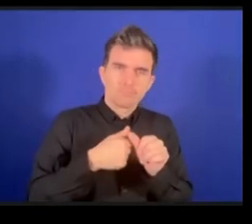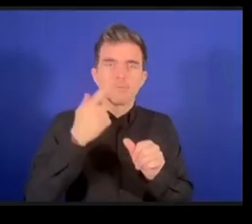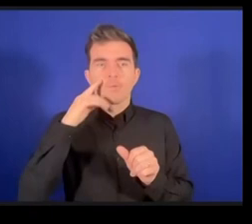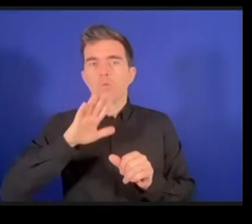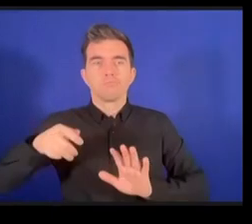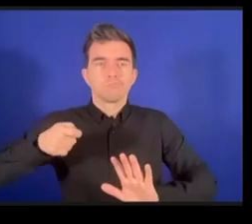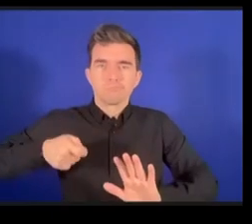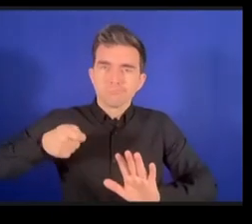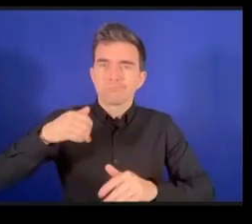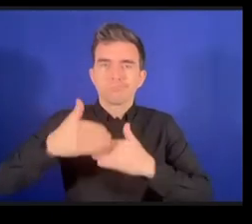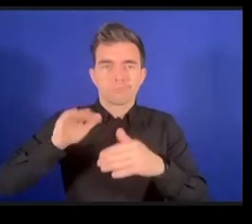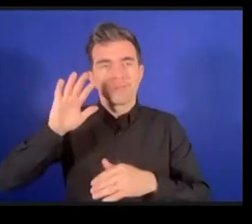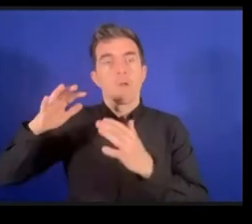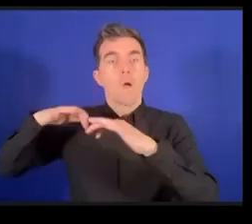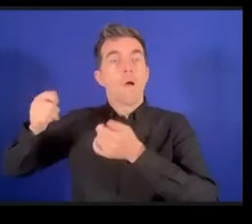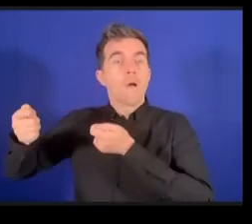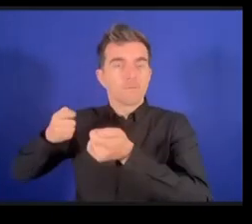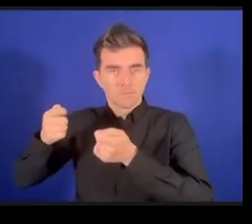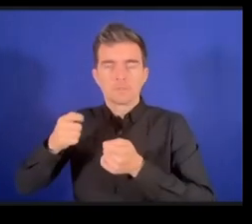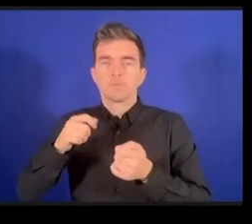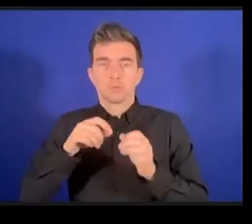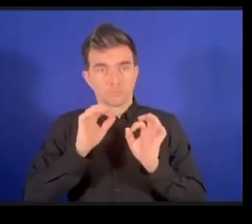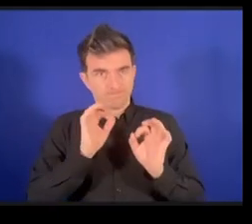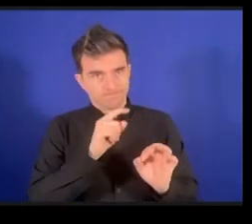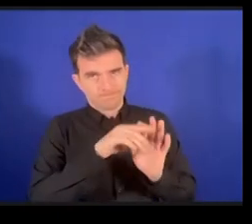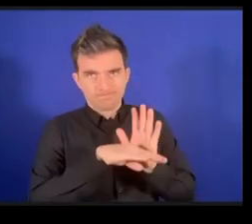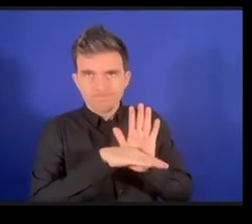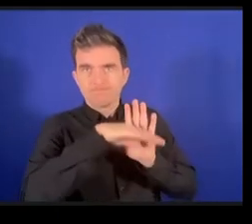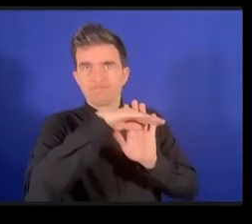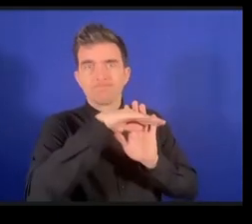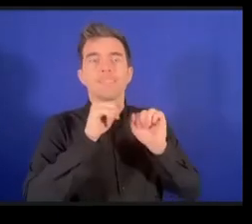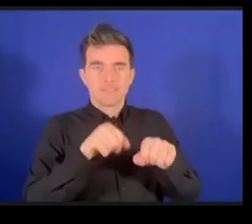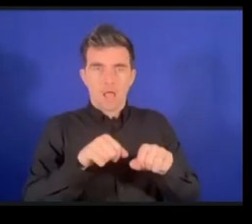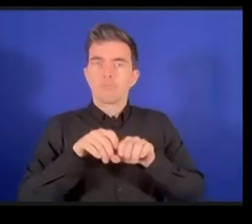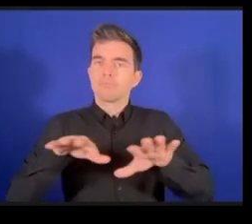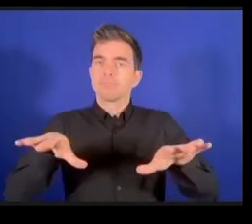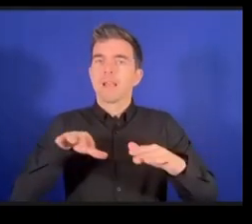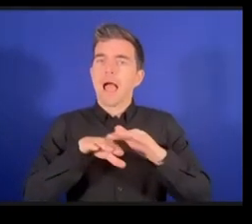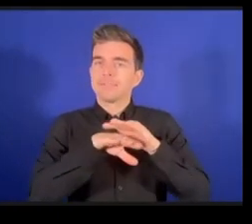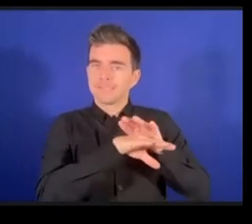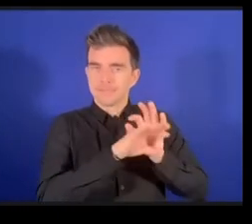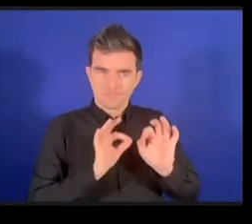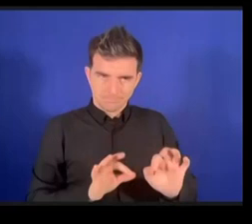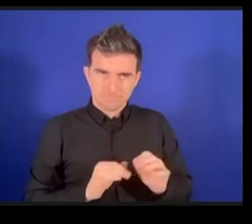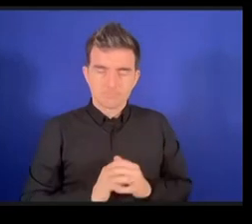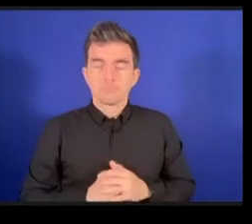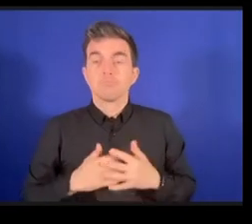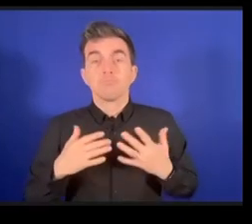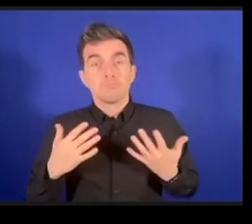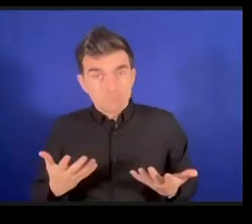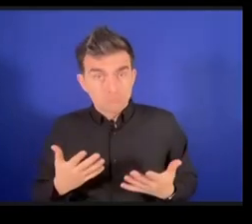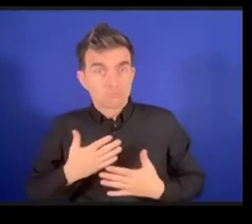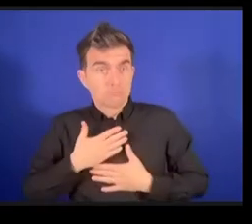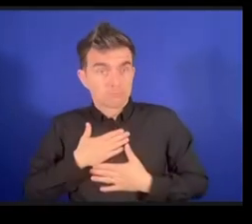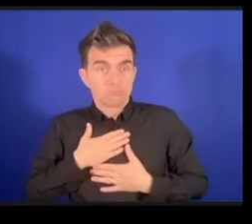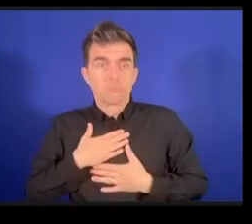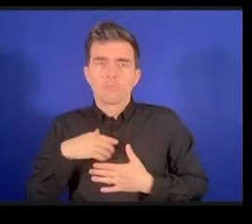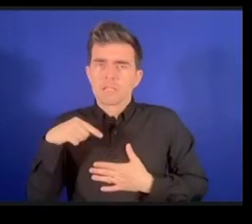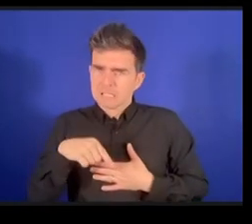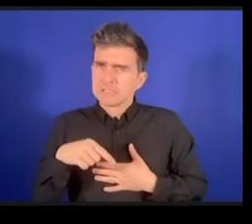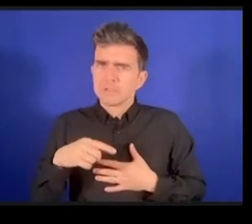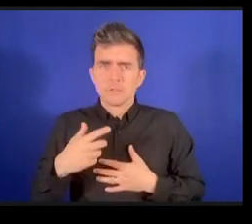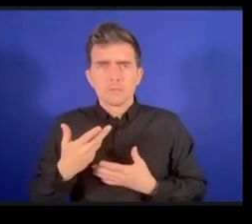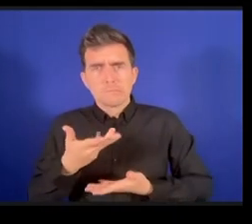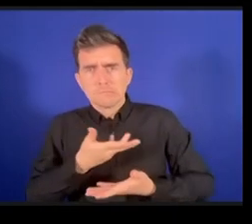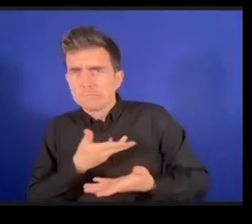accessible but as I said this is uh this is a very interesting debate that we need to uh continue but certainly Vin thank